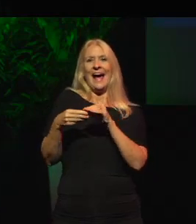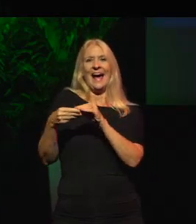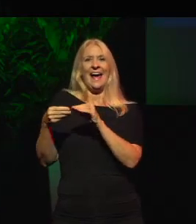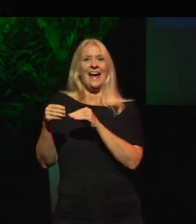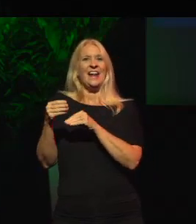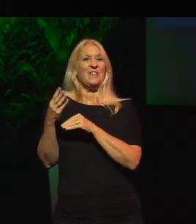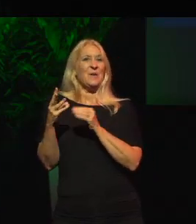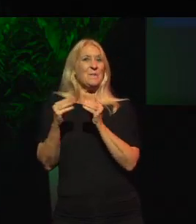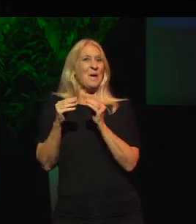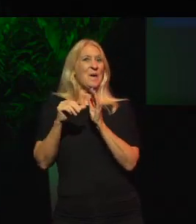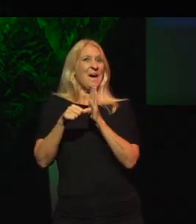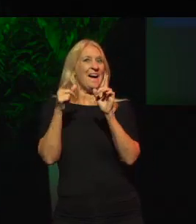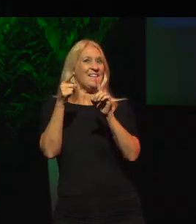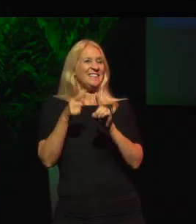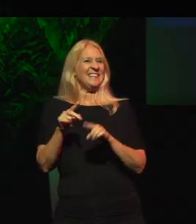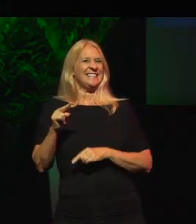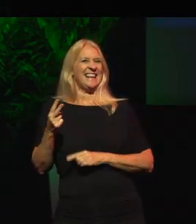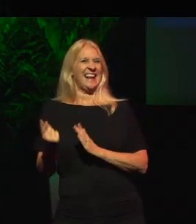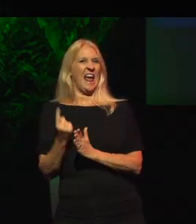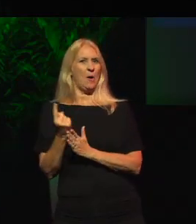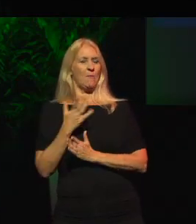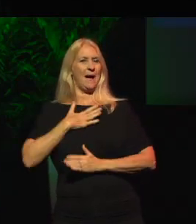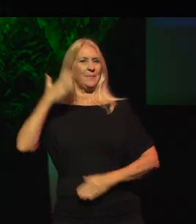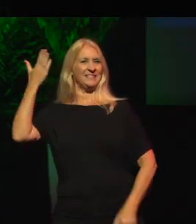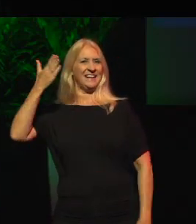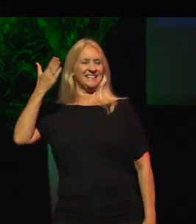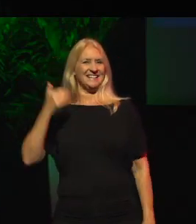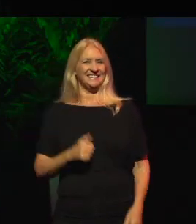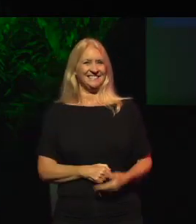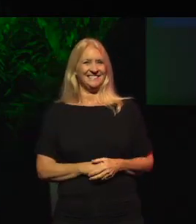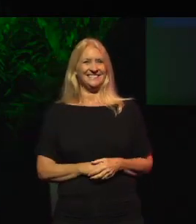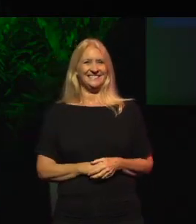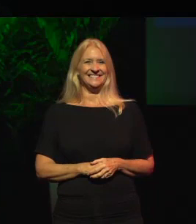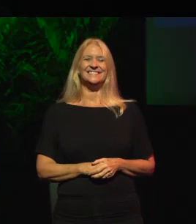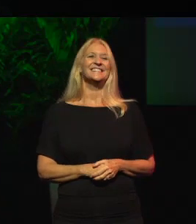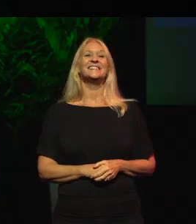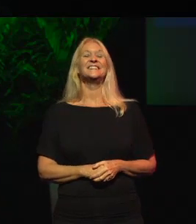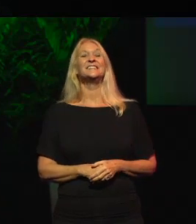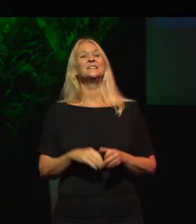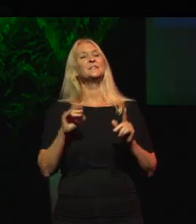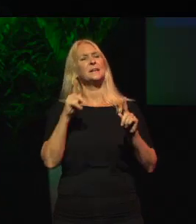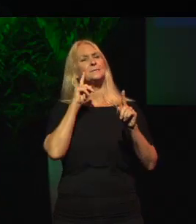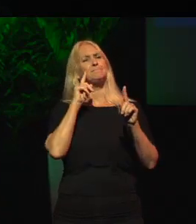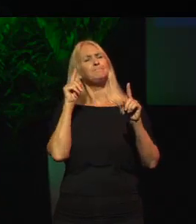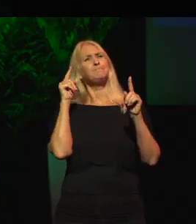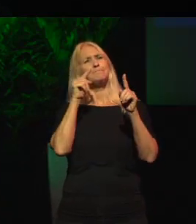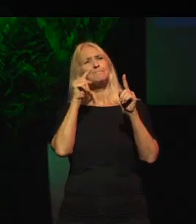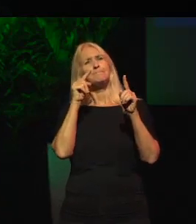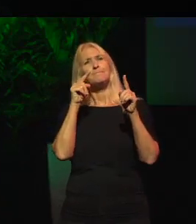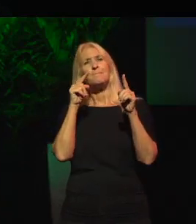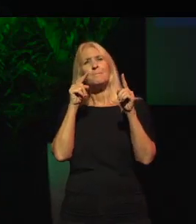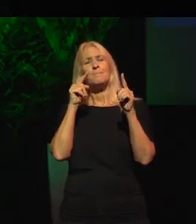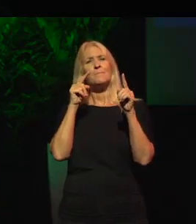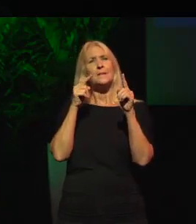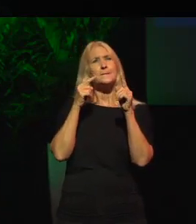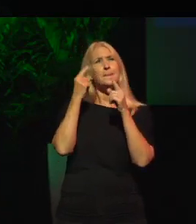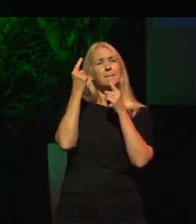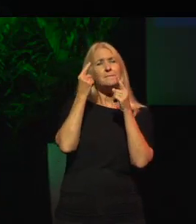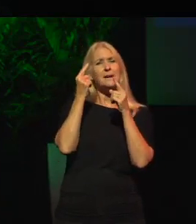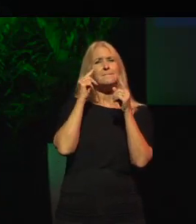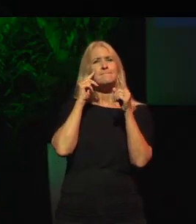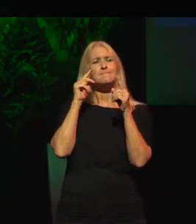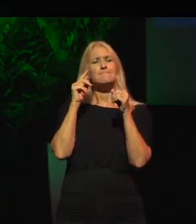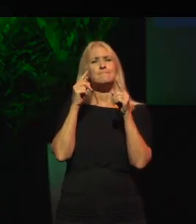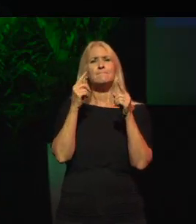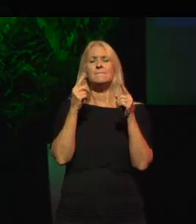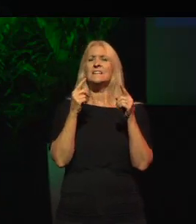second hour of my presentation. So let's set our sights on the upcoming year and the years ahead. As